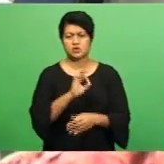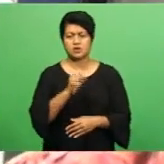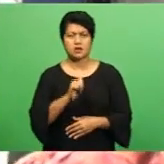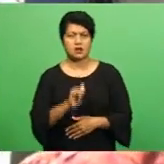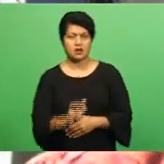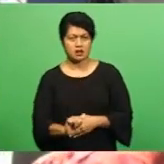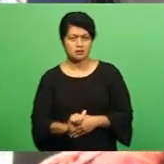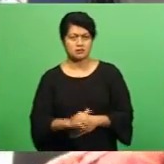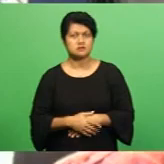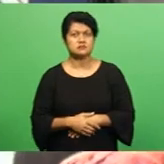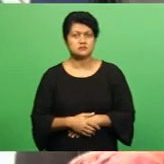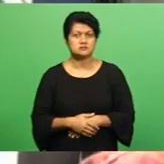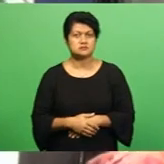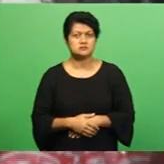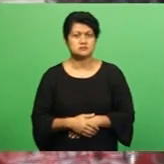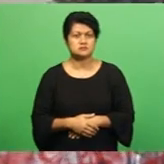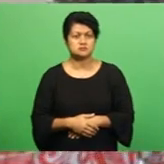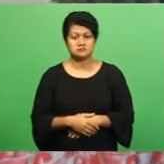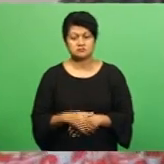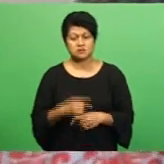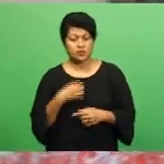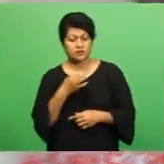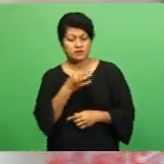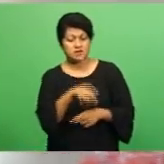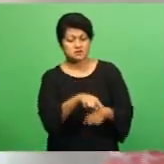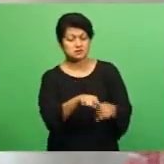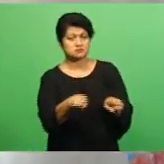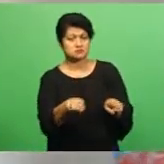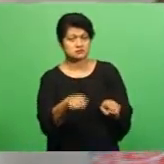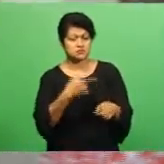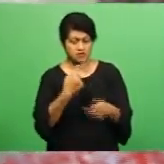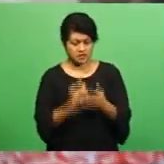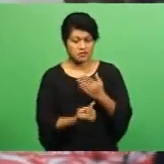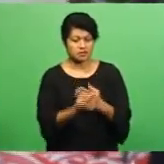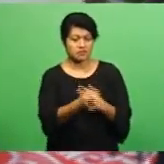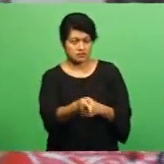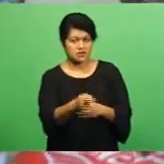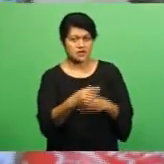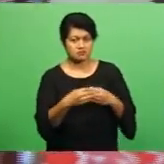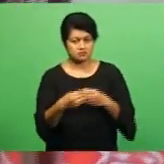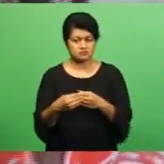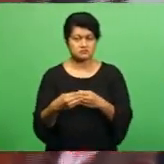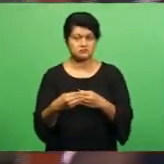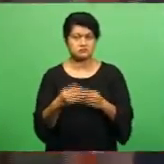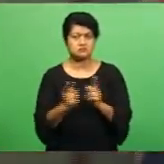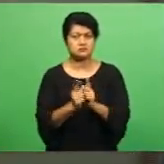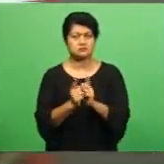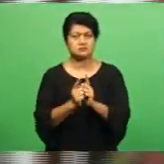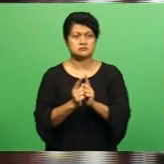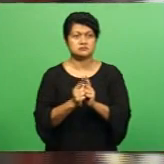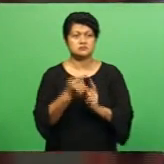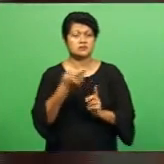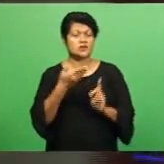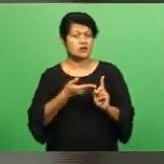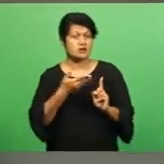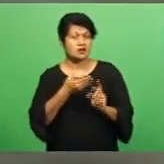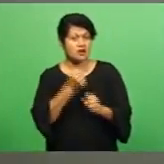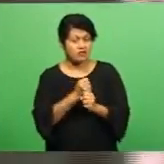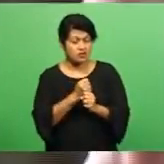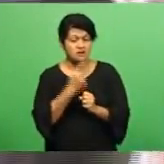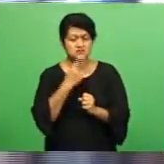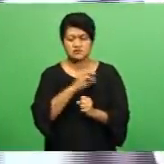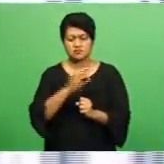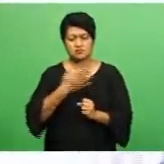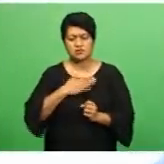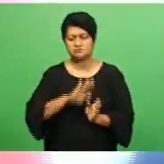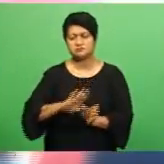ask these people, because they run the meeting, eh? SODELPA leader William Avoka says they want to keep out those who are under investigation, and that is the